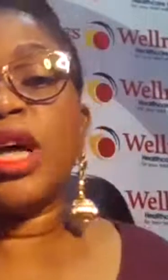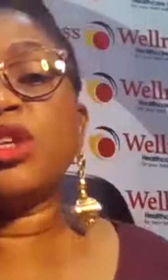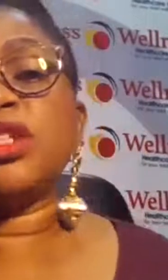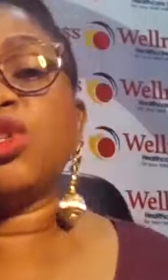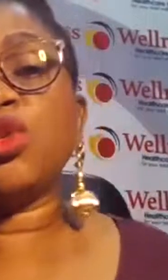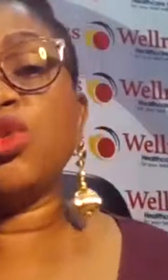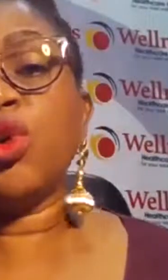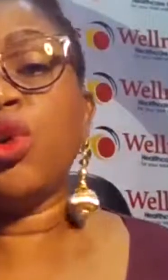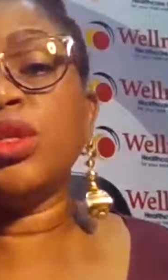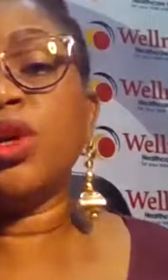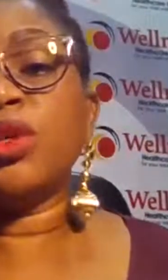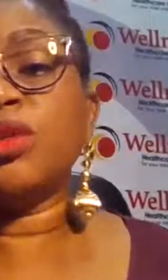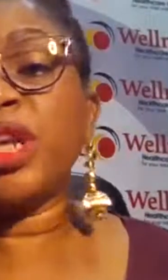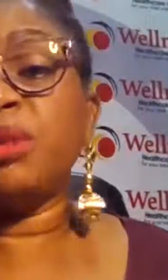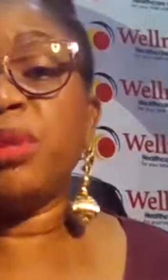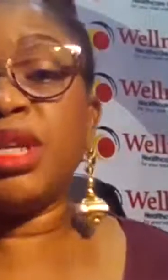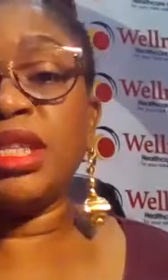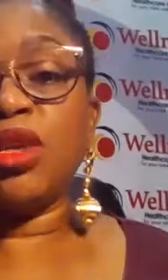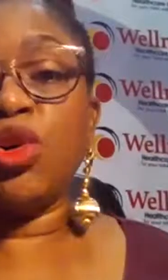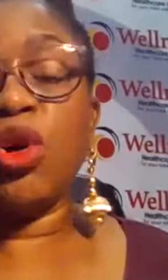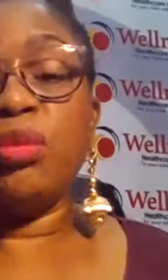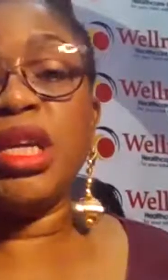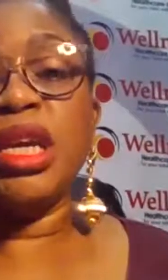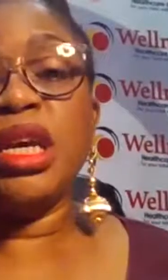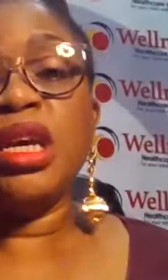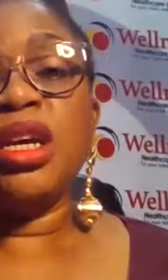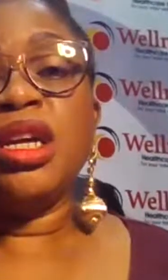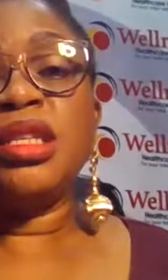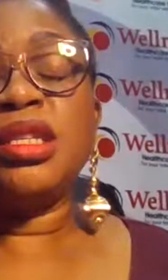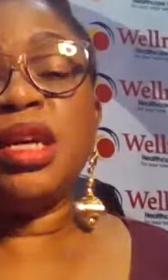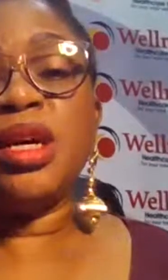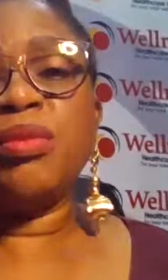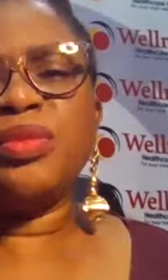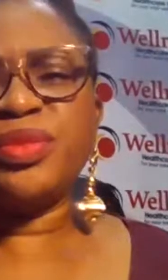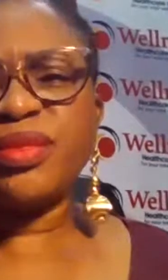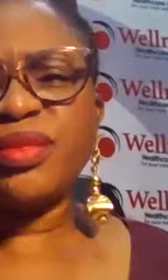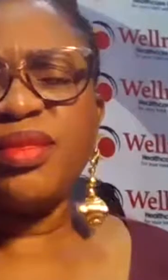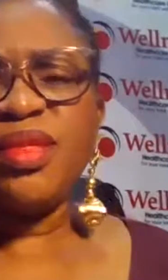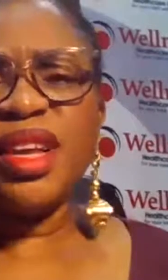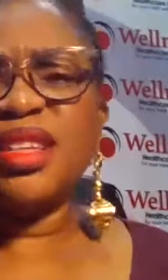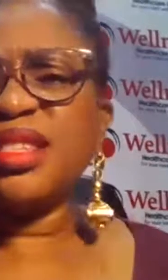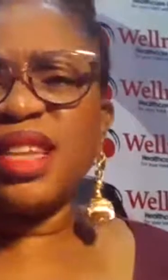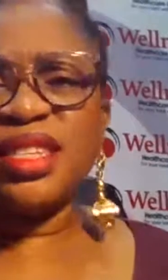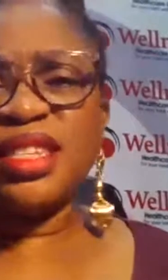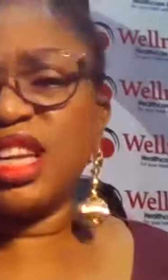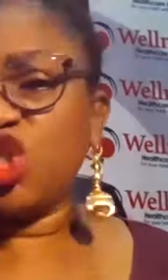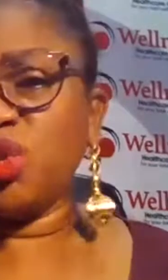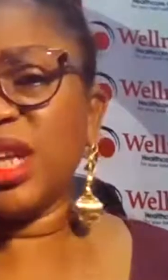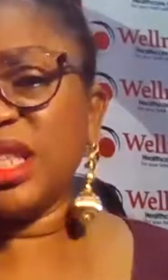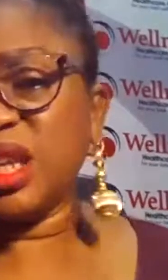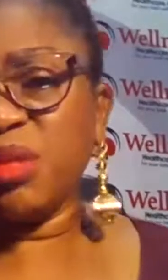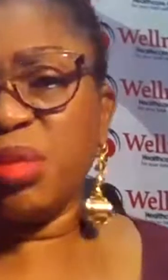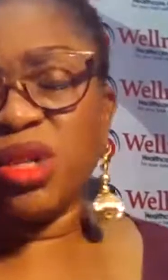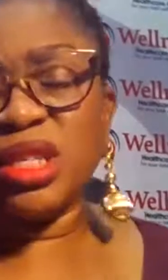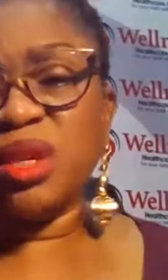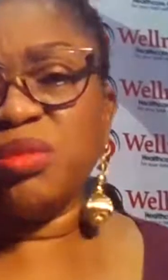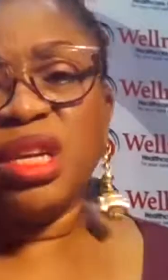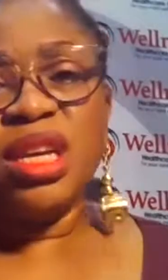listen to another doctor on when the babies are not coming. It's statistics have shown